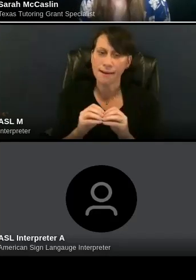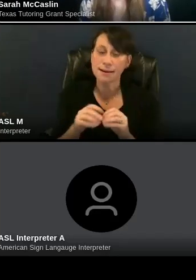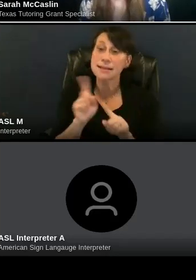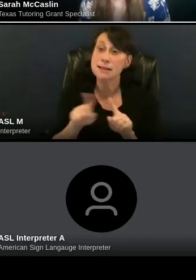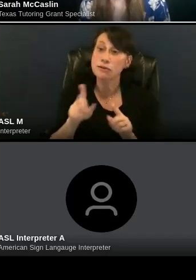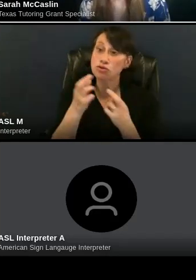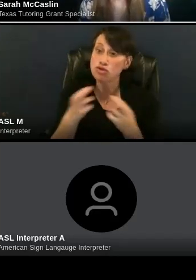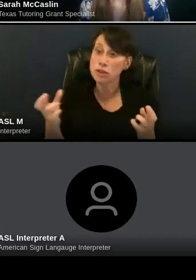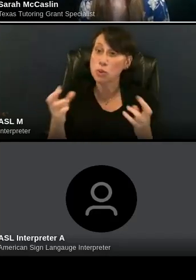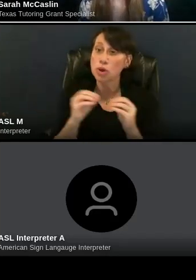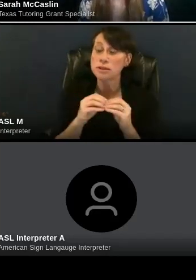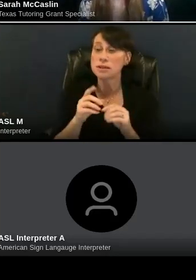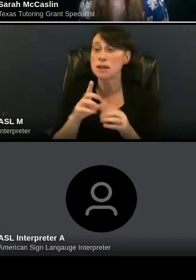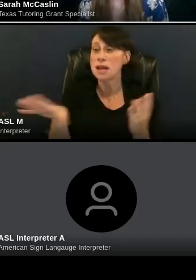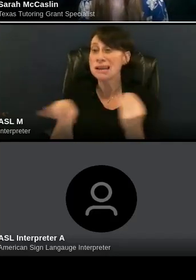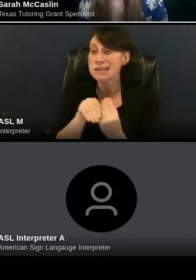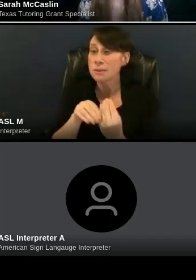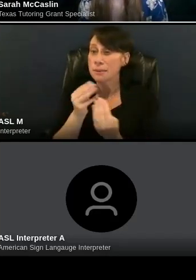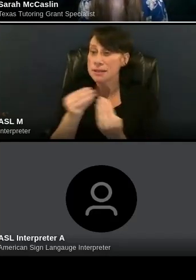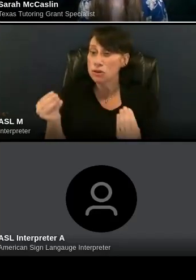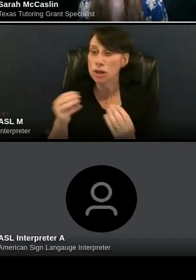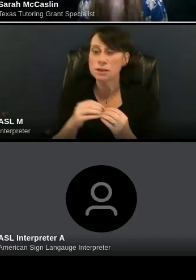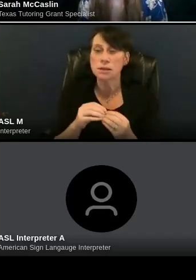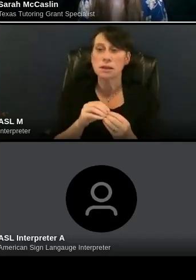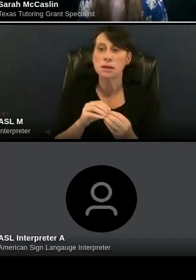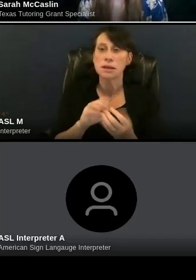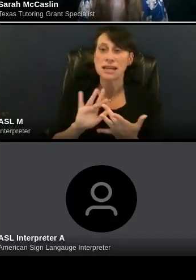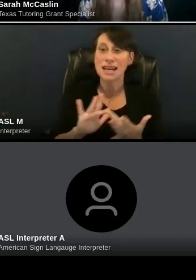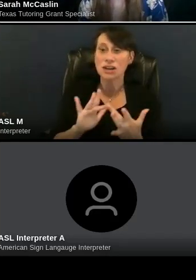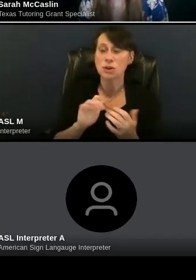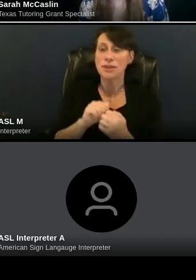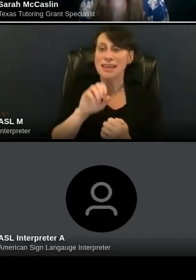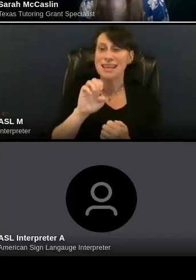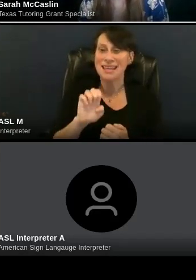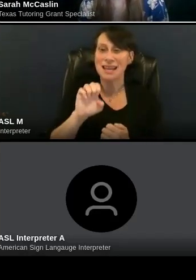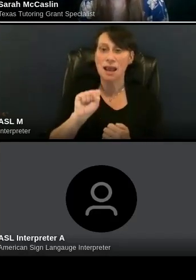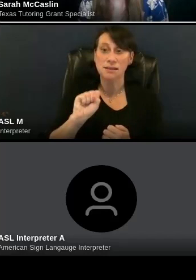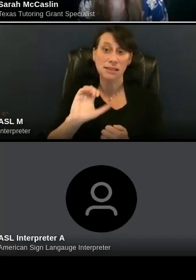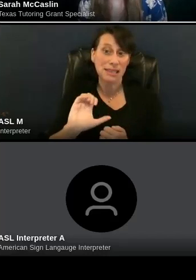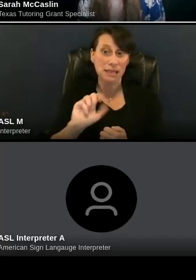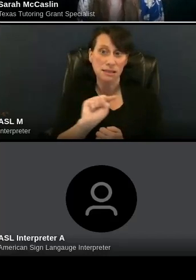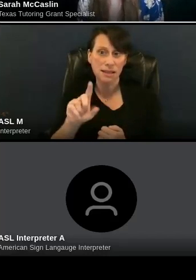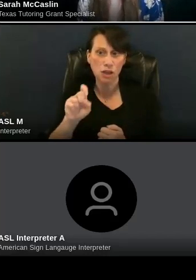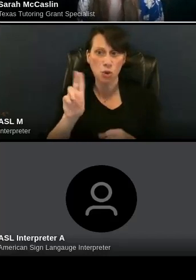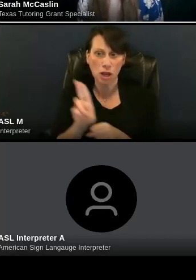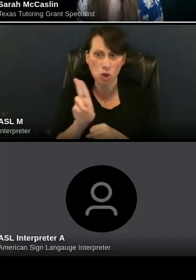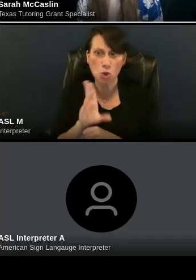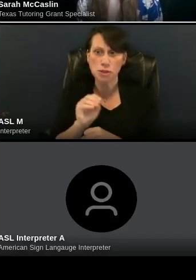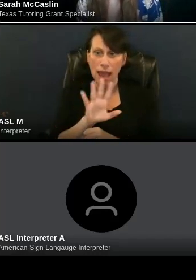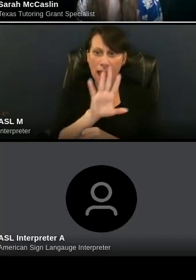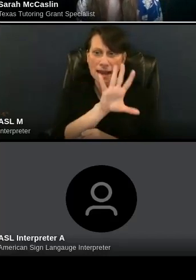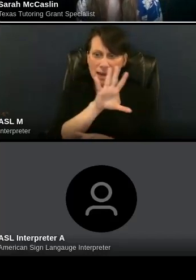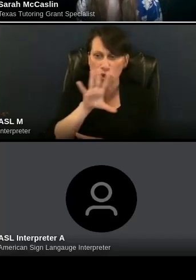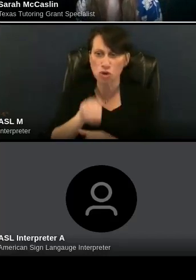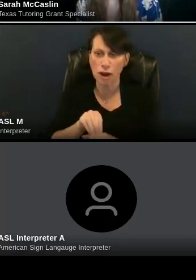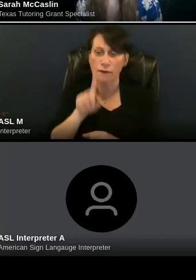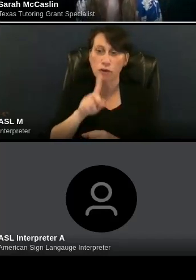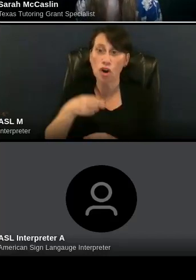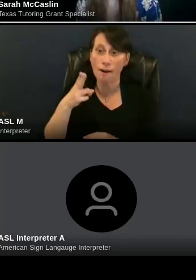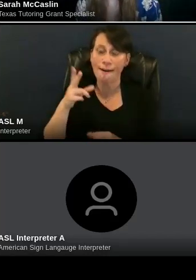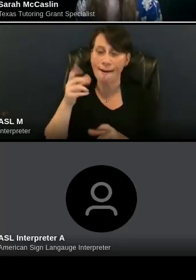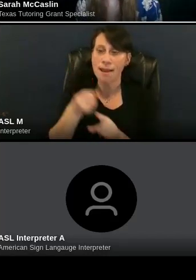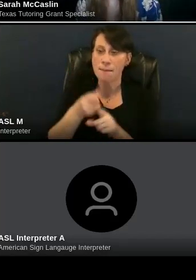different resources, supplemental materials, connections with the ESCs that you can utilize and integrate into your high impact